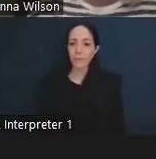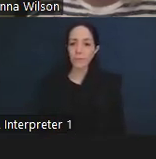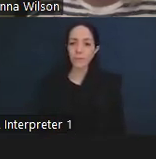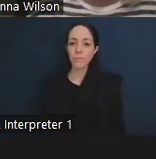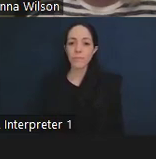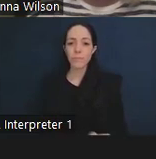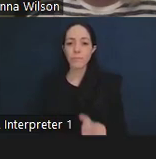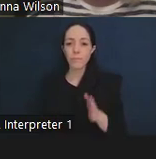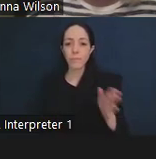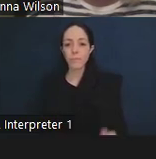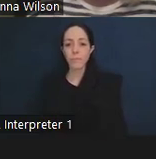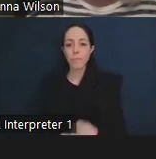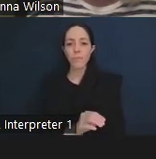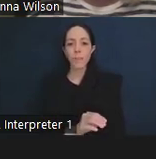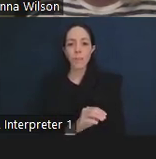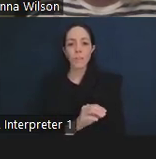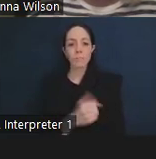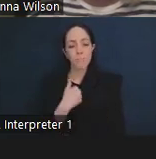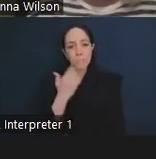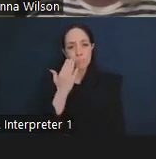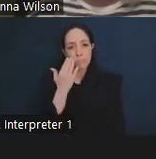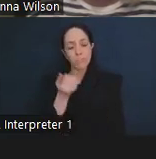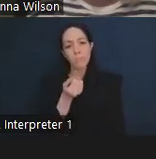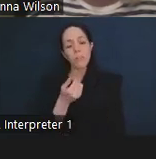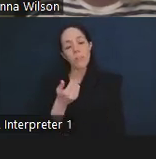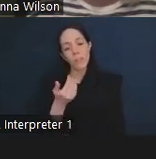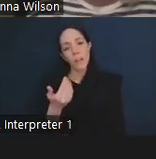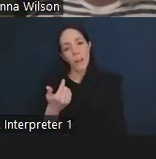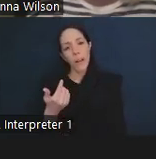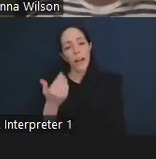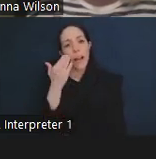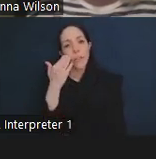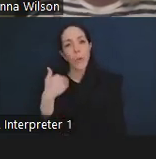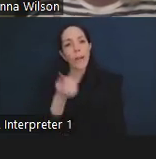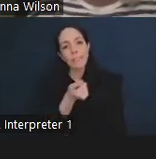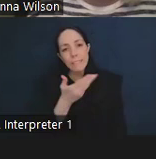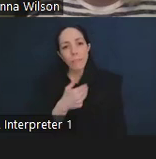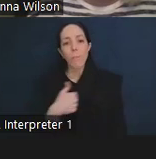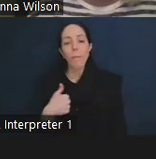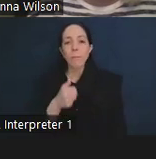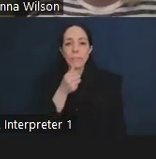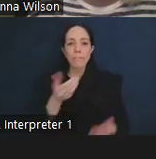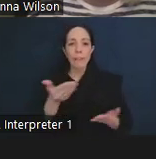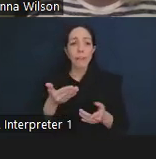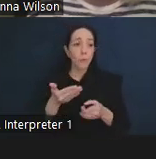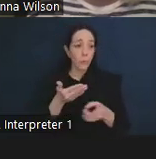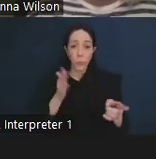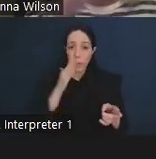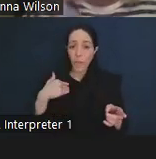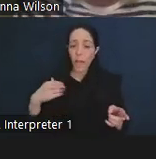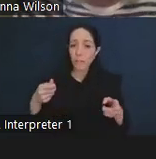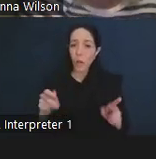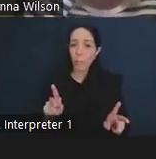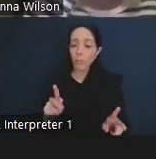Sarah, recognizing we have a handful of members who aren't present today, I trust that they'll be given the opportunity to volunteer themselves as